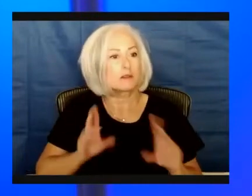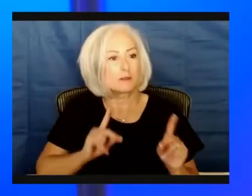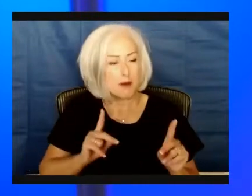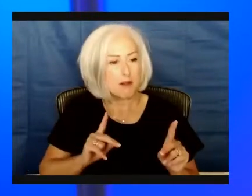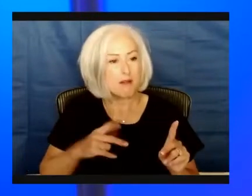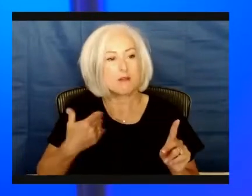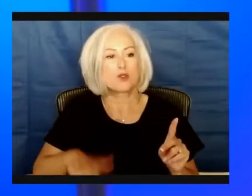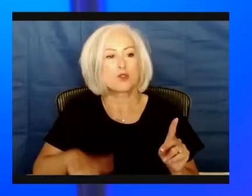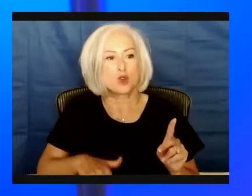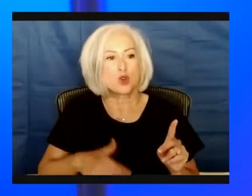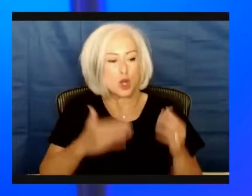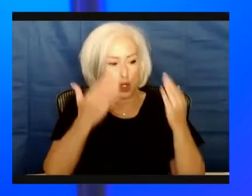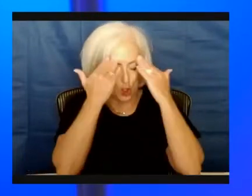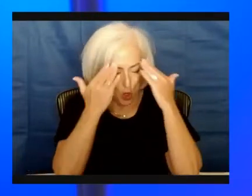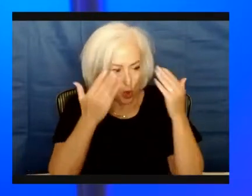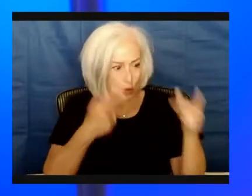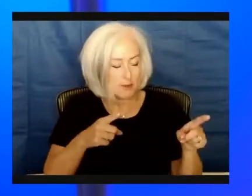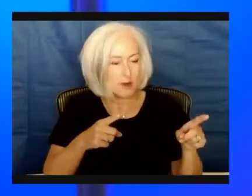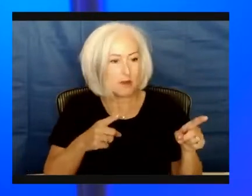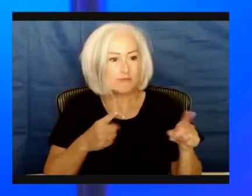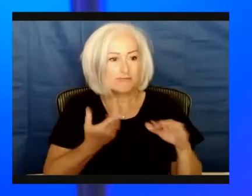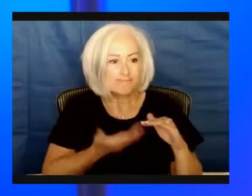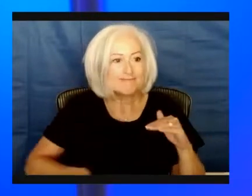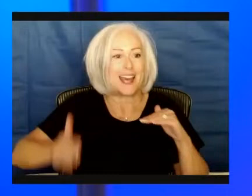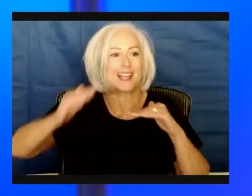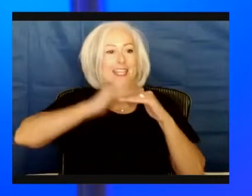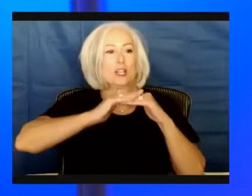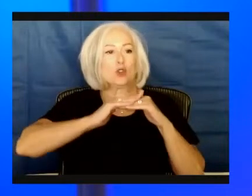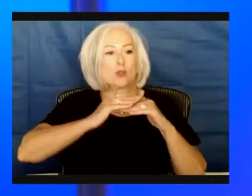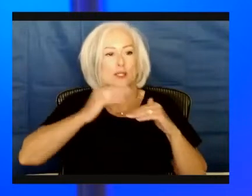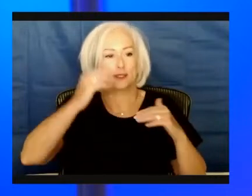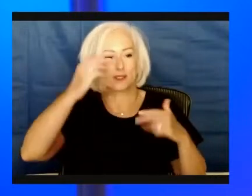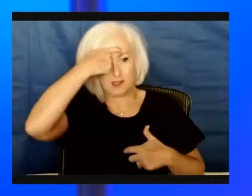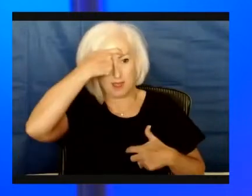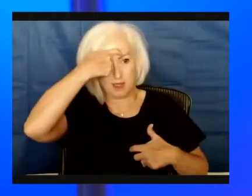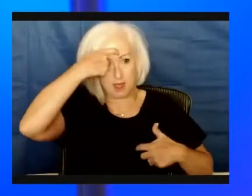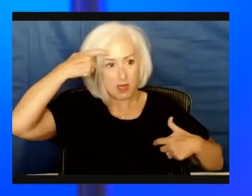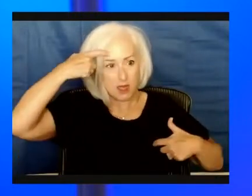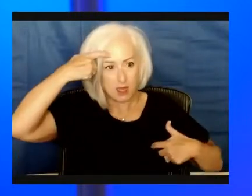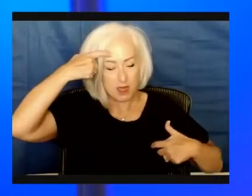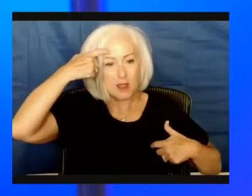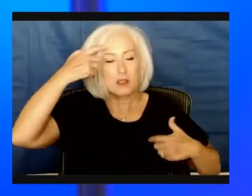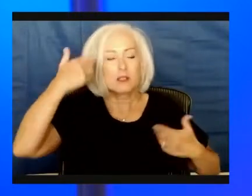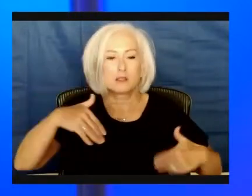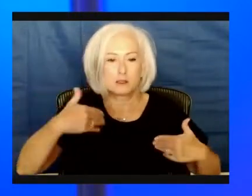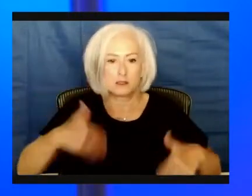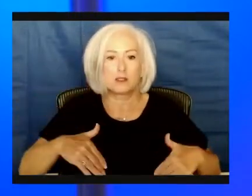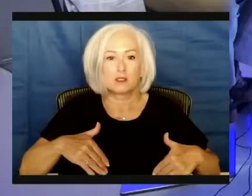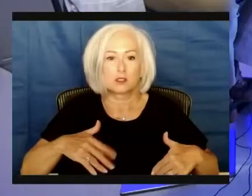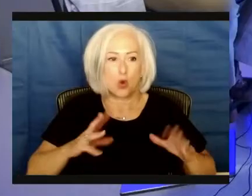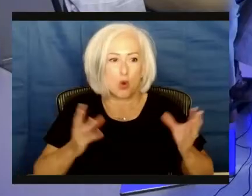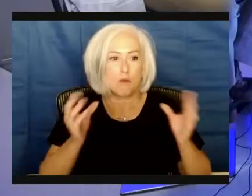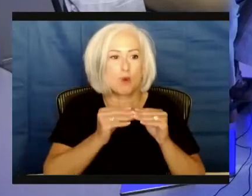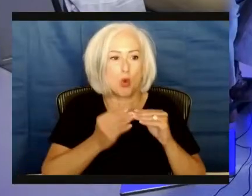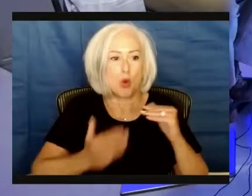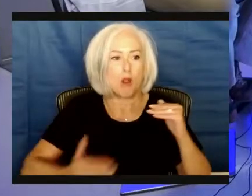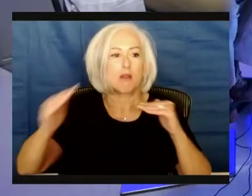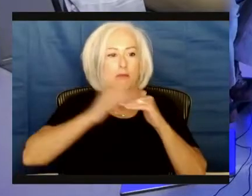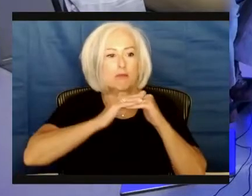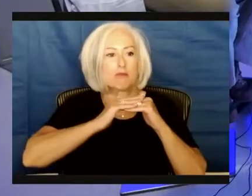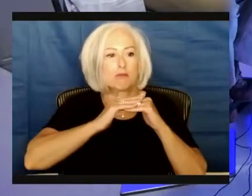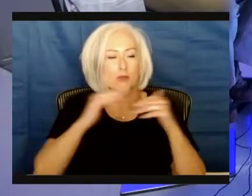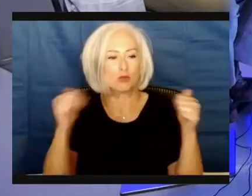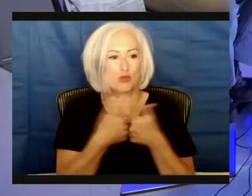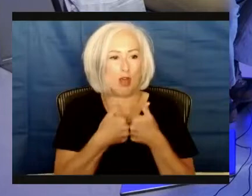communities to their own loved ones and people that they're familiar with. So it really does add a whole layer of challenge for the responders. All right, we're going to return